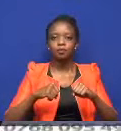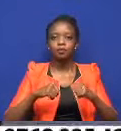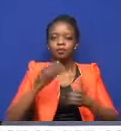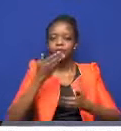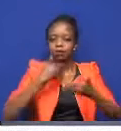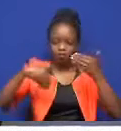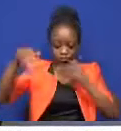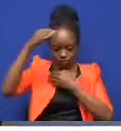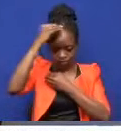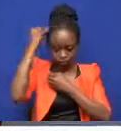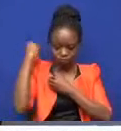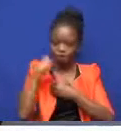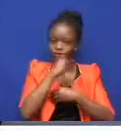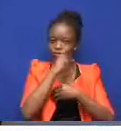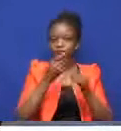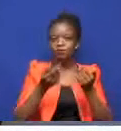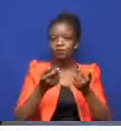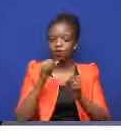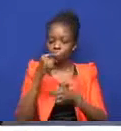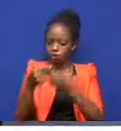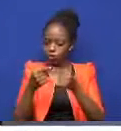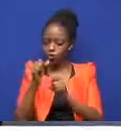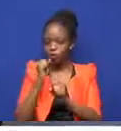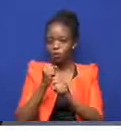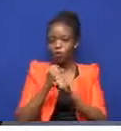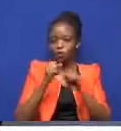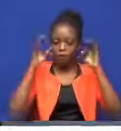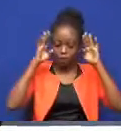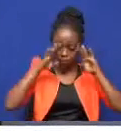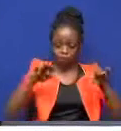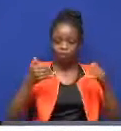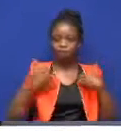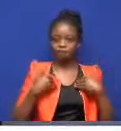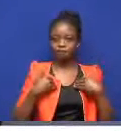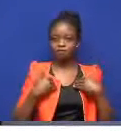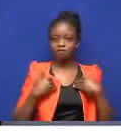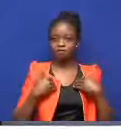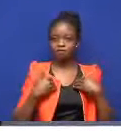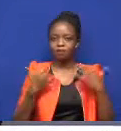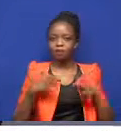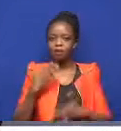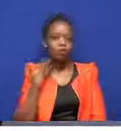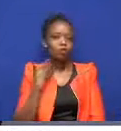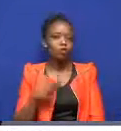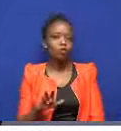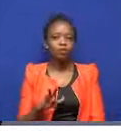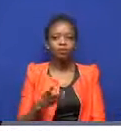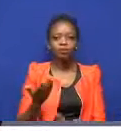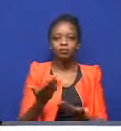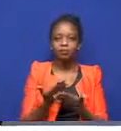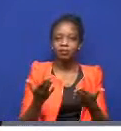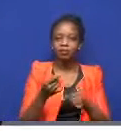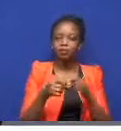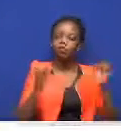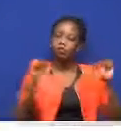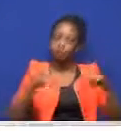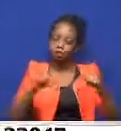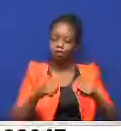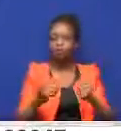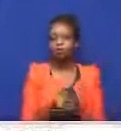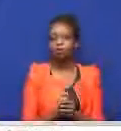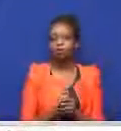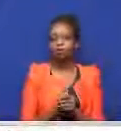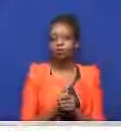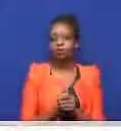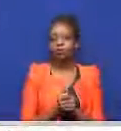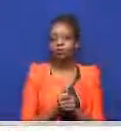be in a workshop. You know, you can wear a hijab and tell a fundi, no, I don't like this, change it. It's possible. For